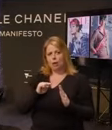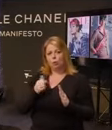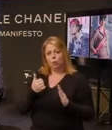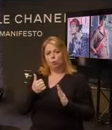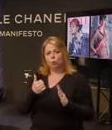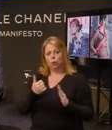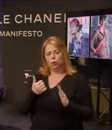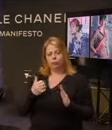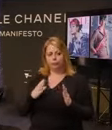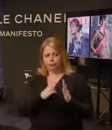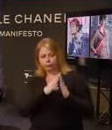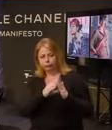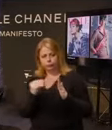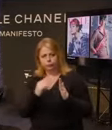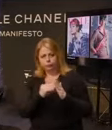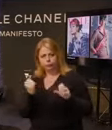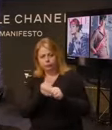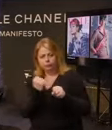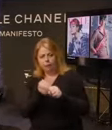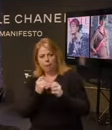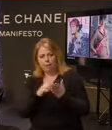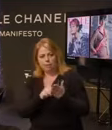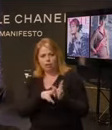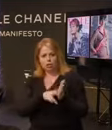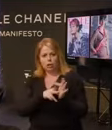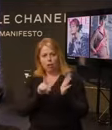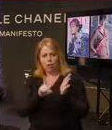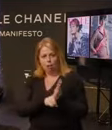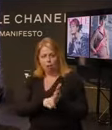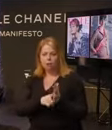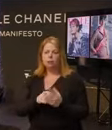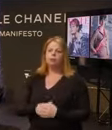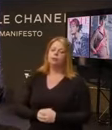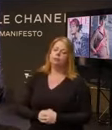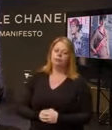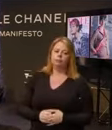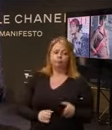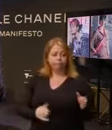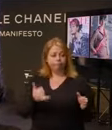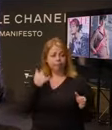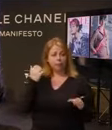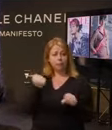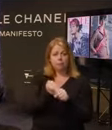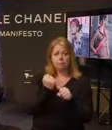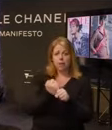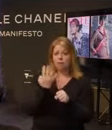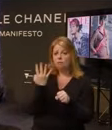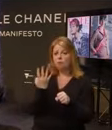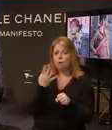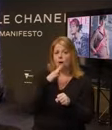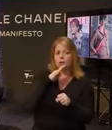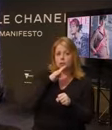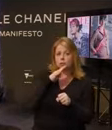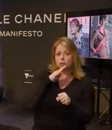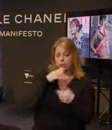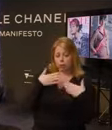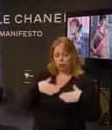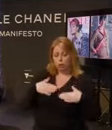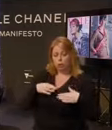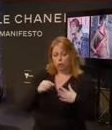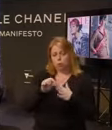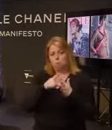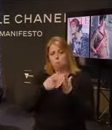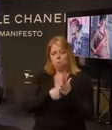Chanel. So incredible, you know. So she might make, I don't know, 400 garments per season. She might